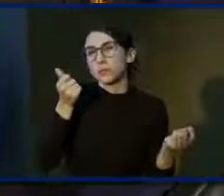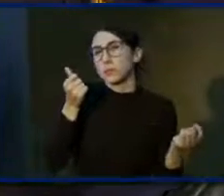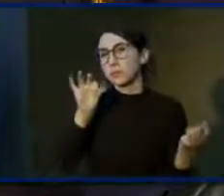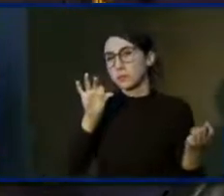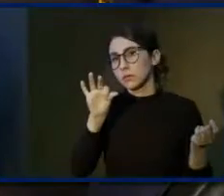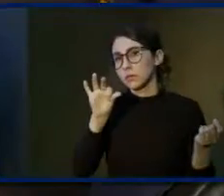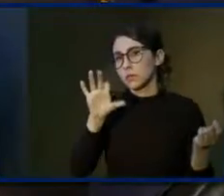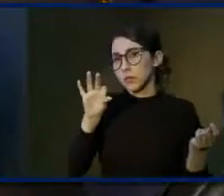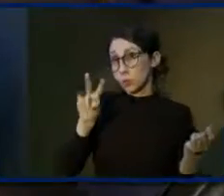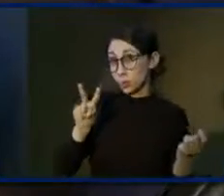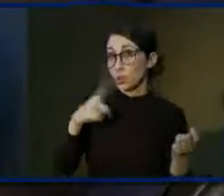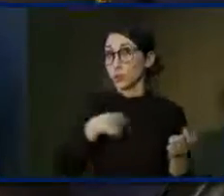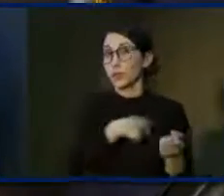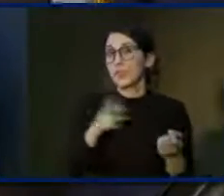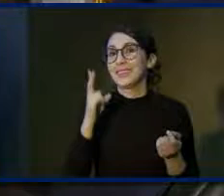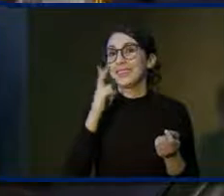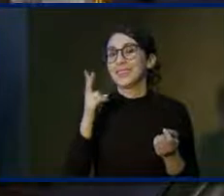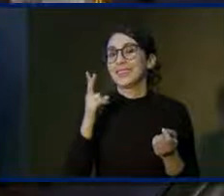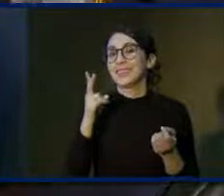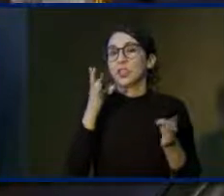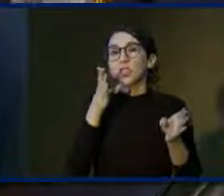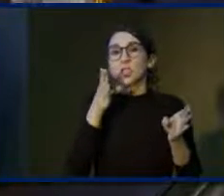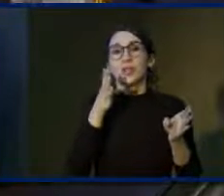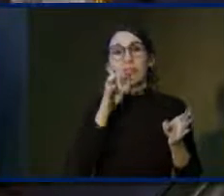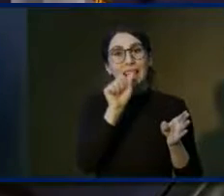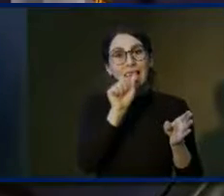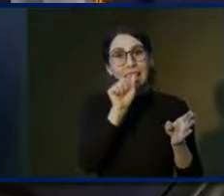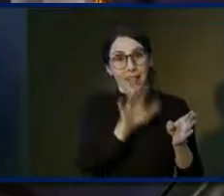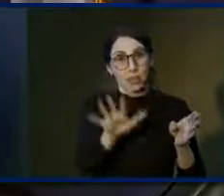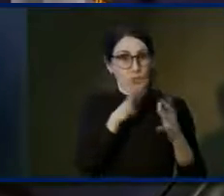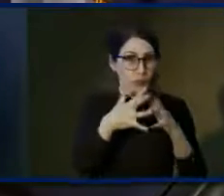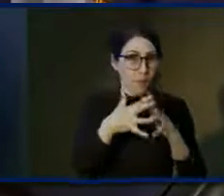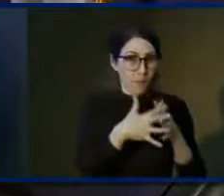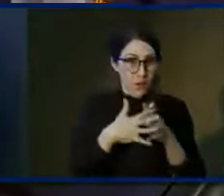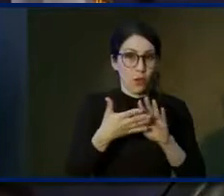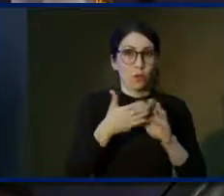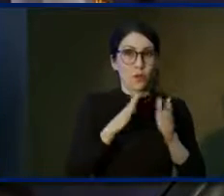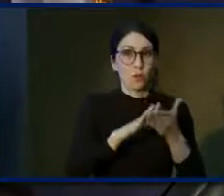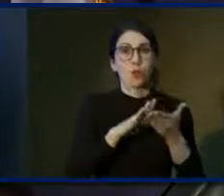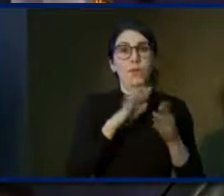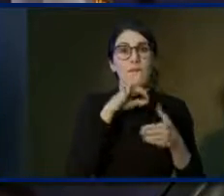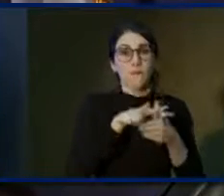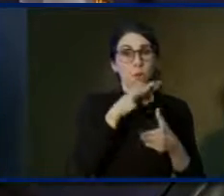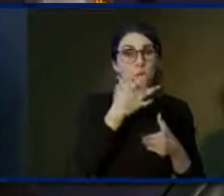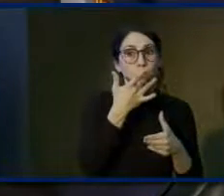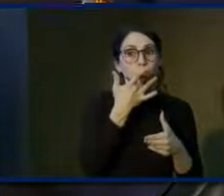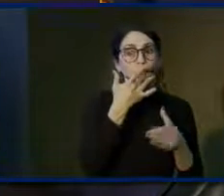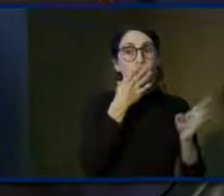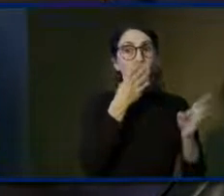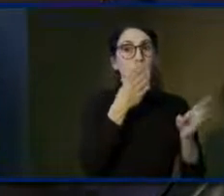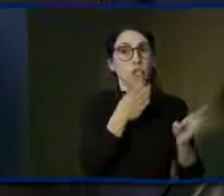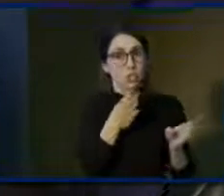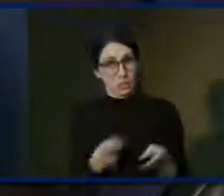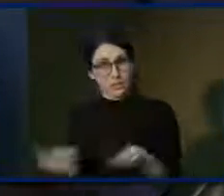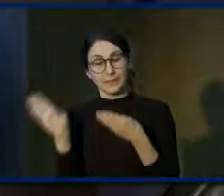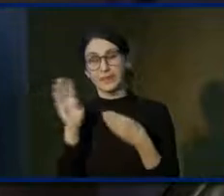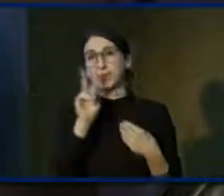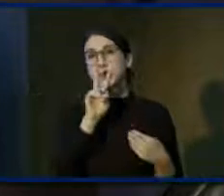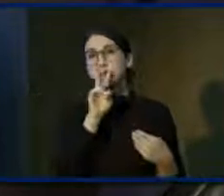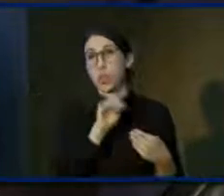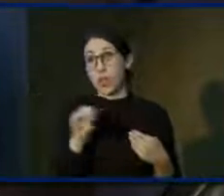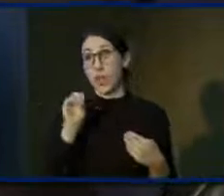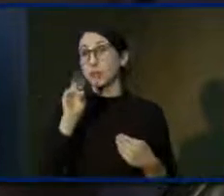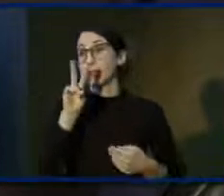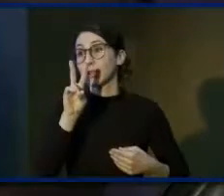its voting preference. And certainly during 2000 and 2008, there